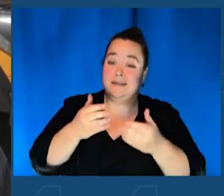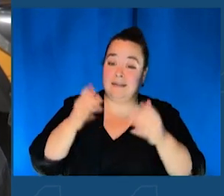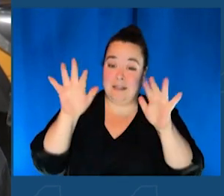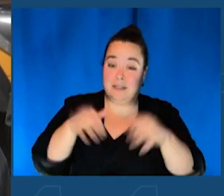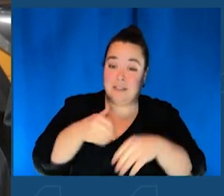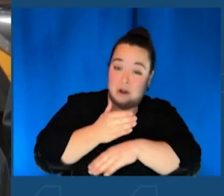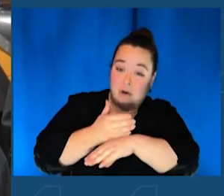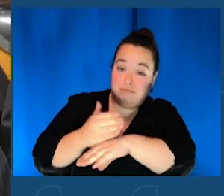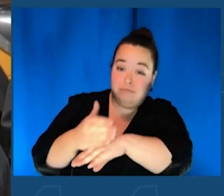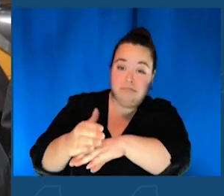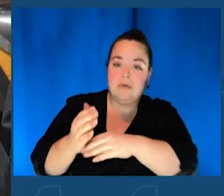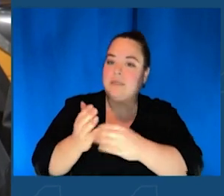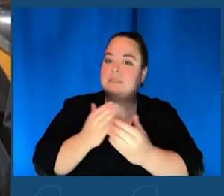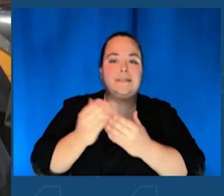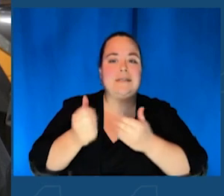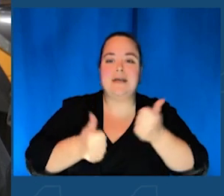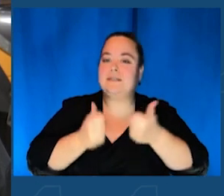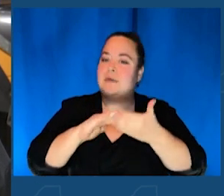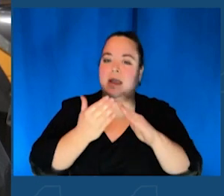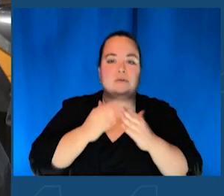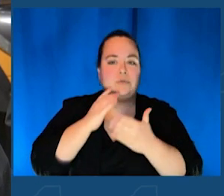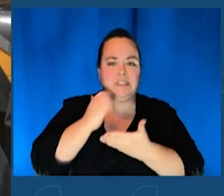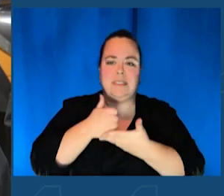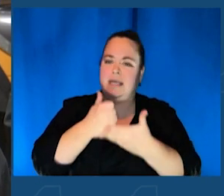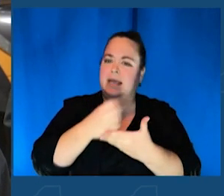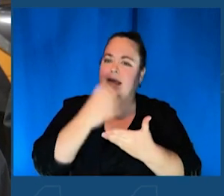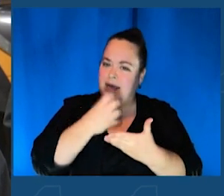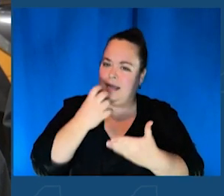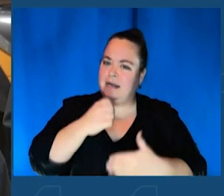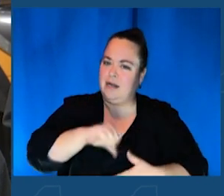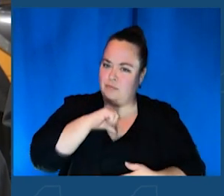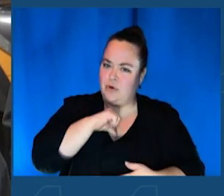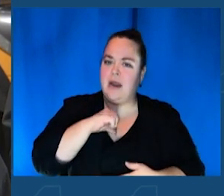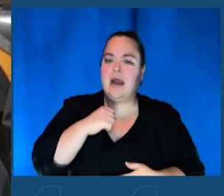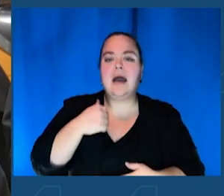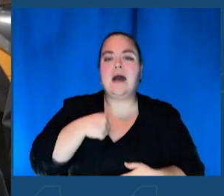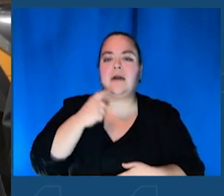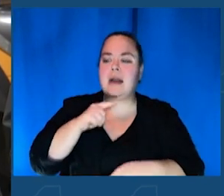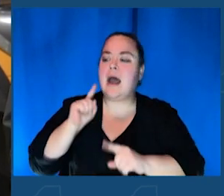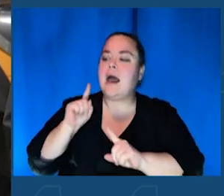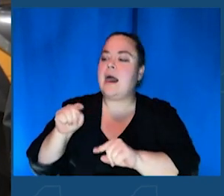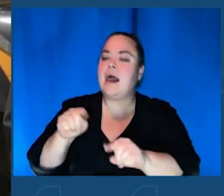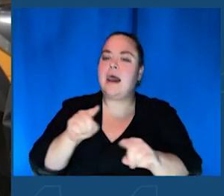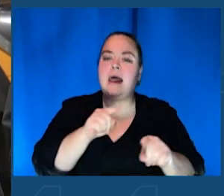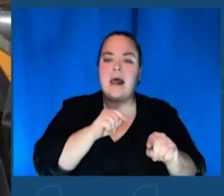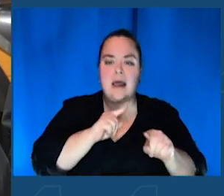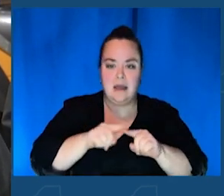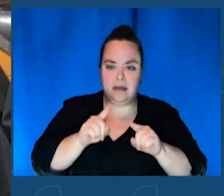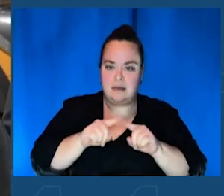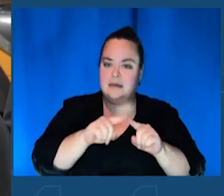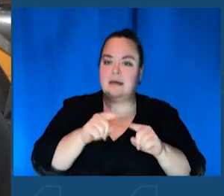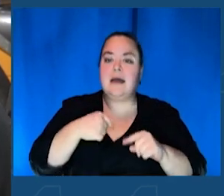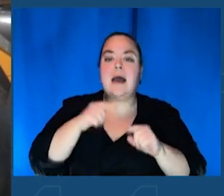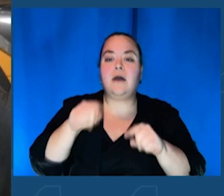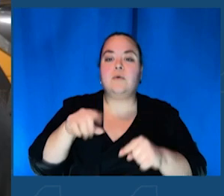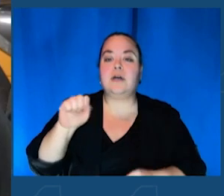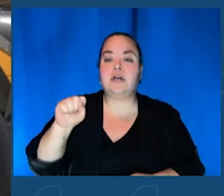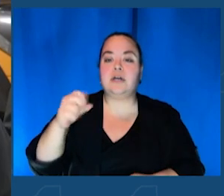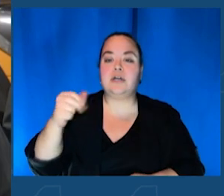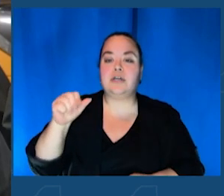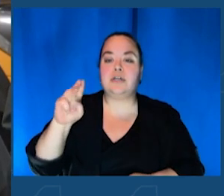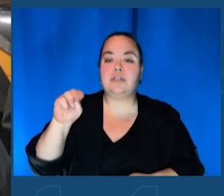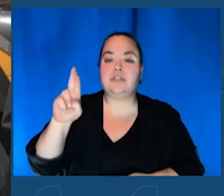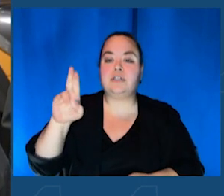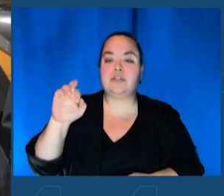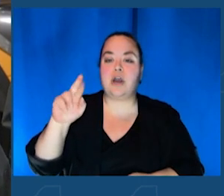proud of that as well. I did make some rounds earlier today as well. Stopped at the Shamrock Trailer Park, a place my parents started married